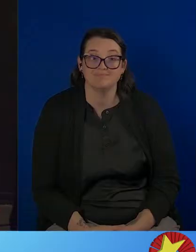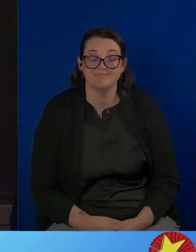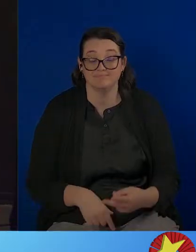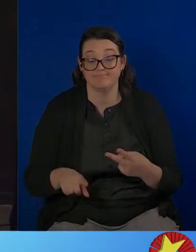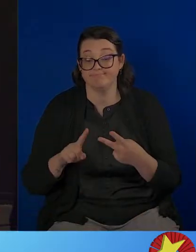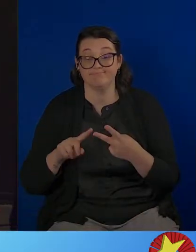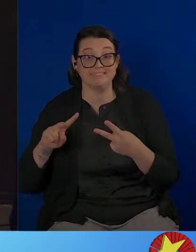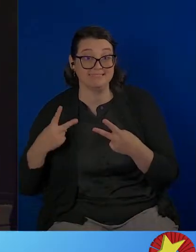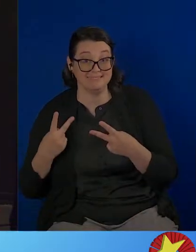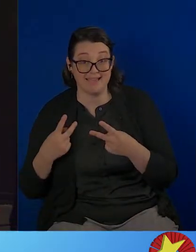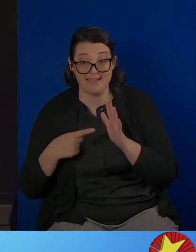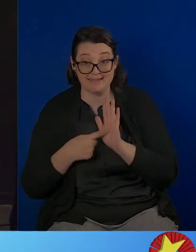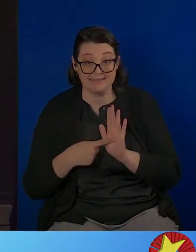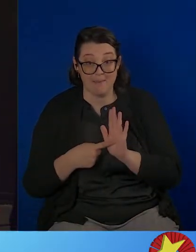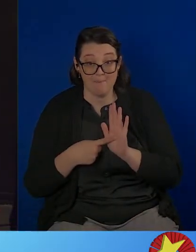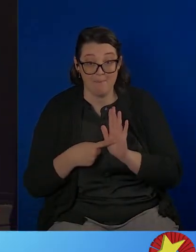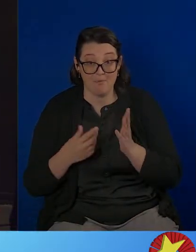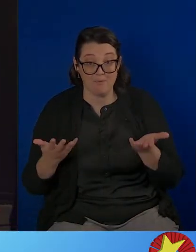The second example